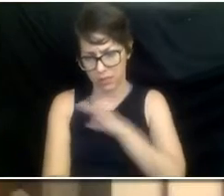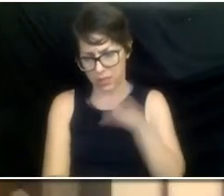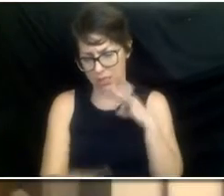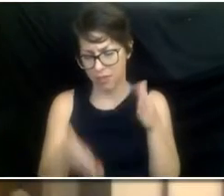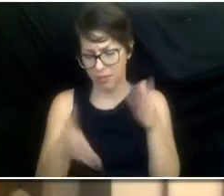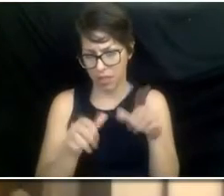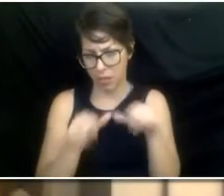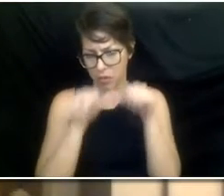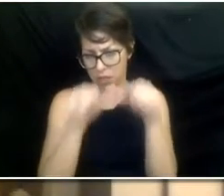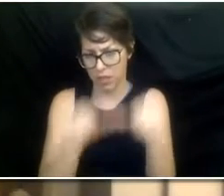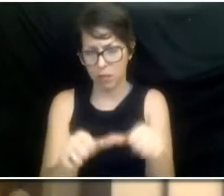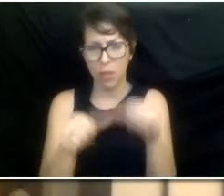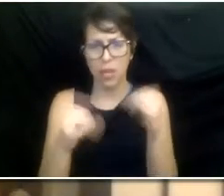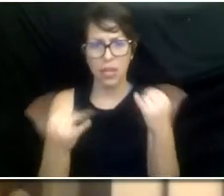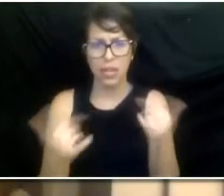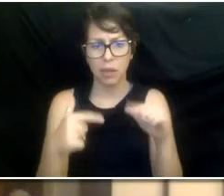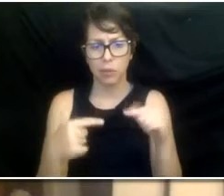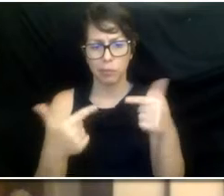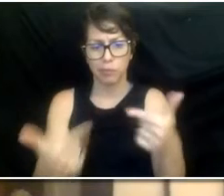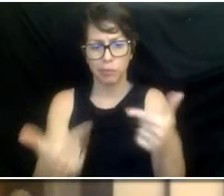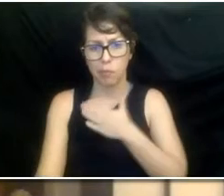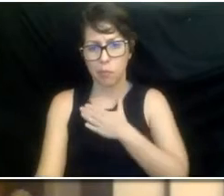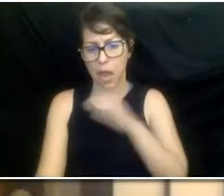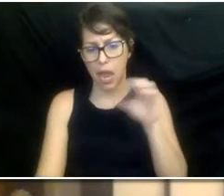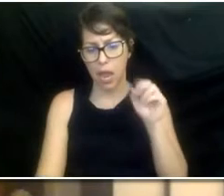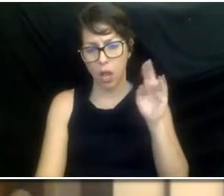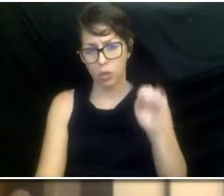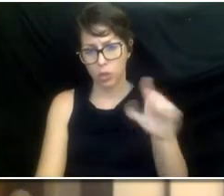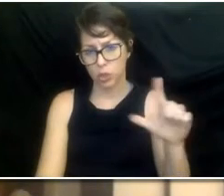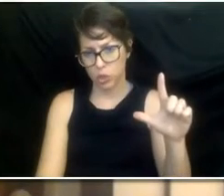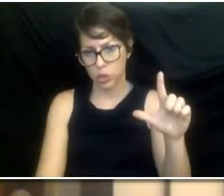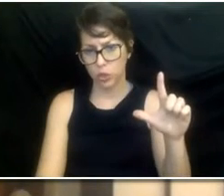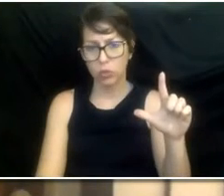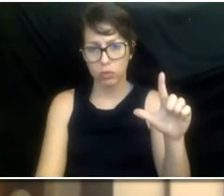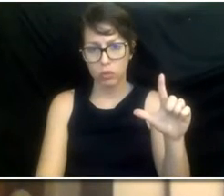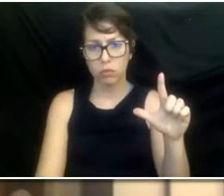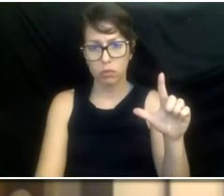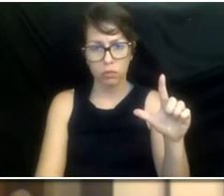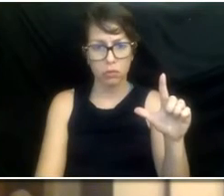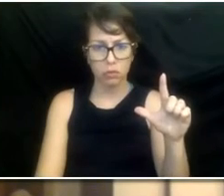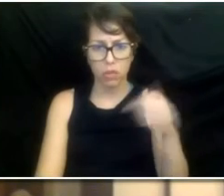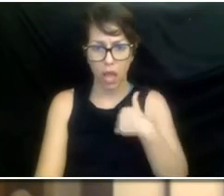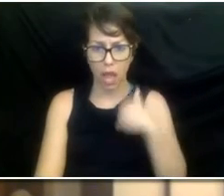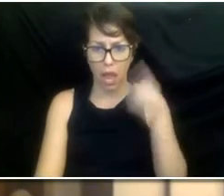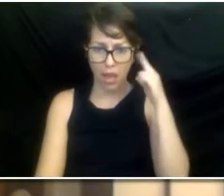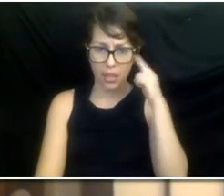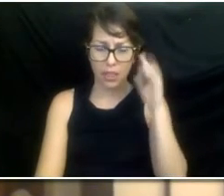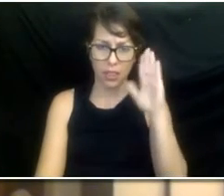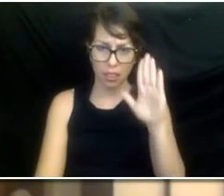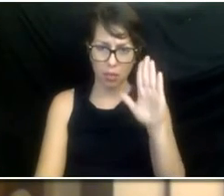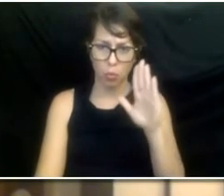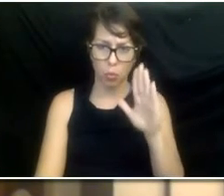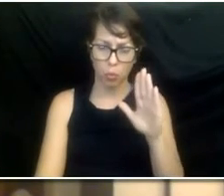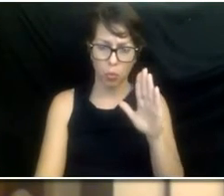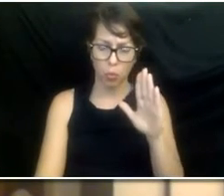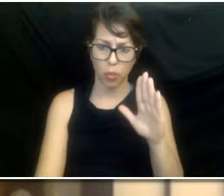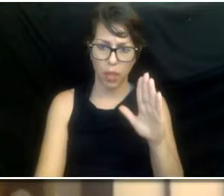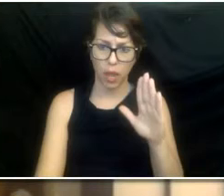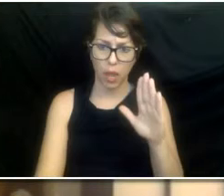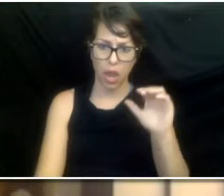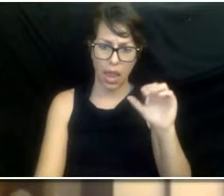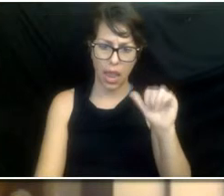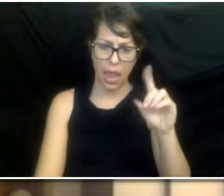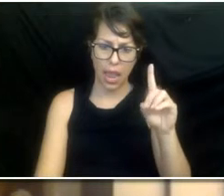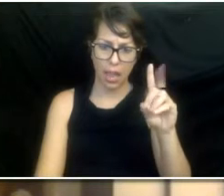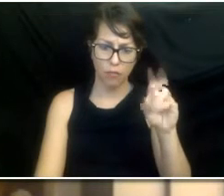you chair Rosenthal we will now turn to public testimony I would like to remind everyone that unlike our typical Council hearings